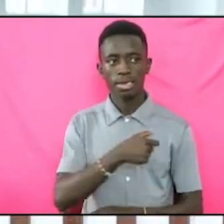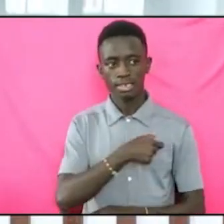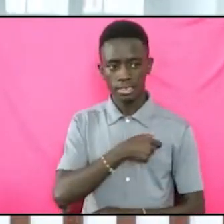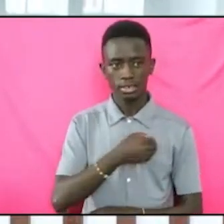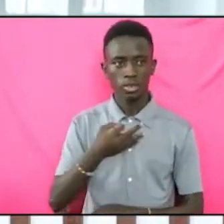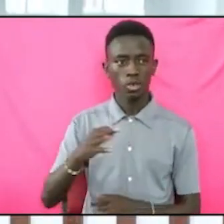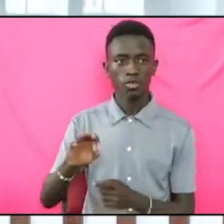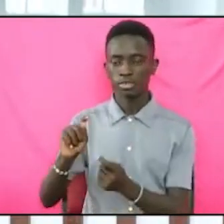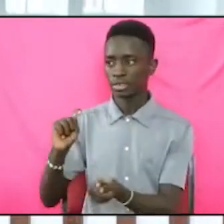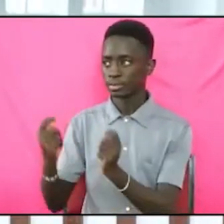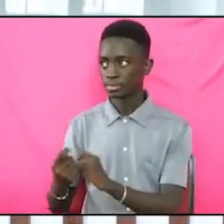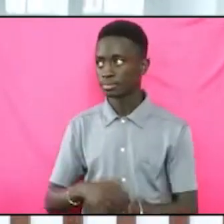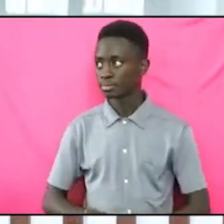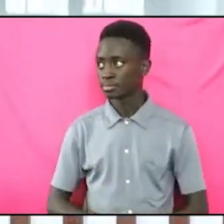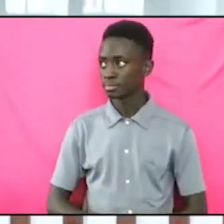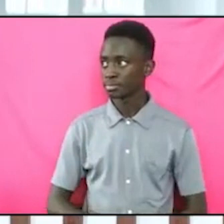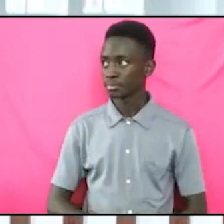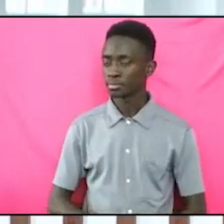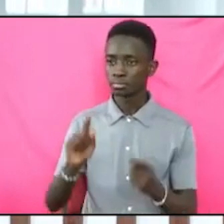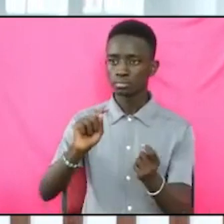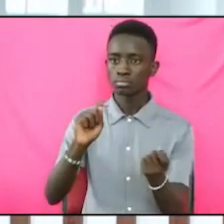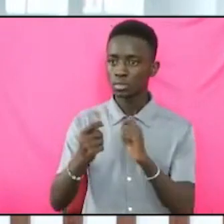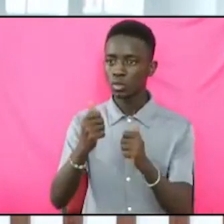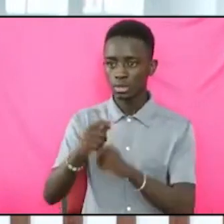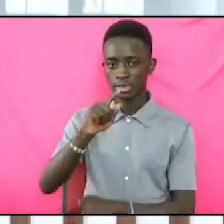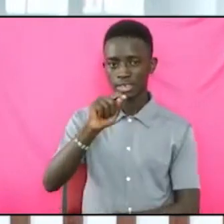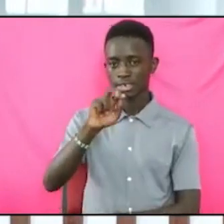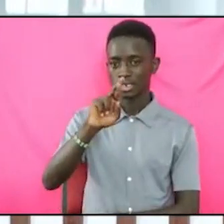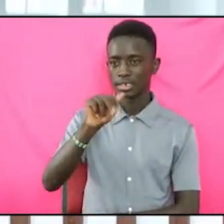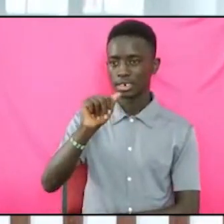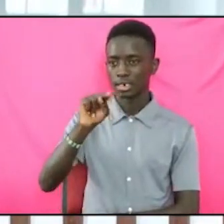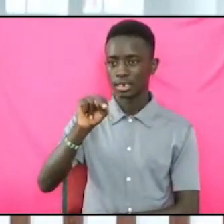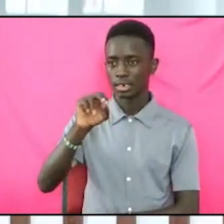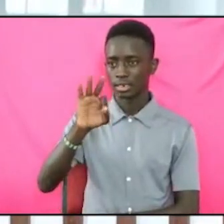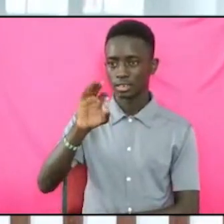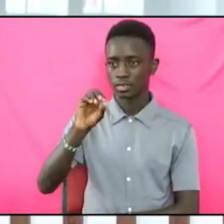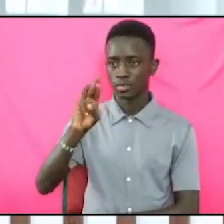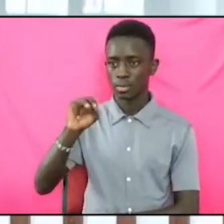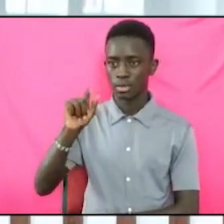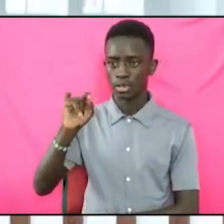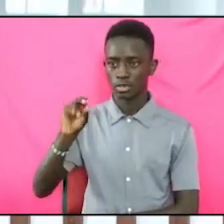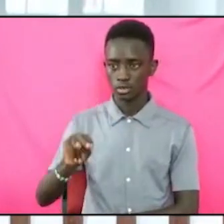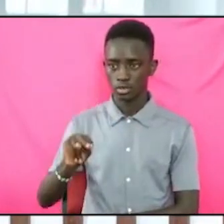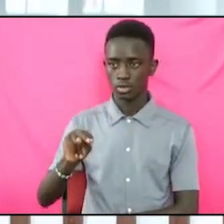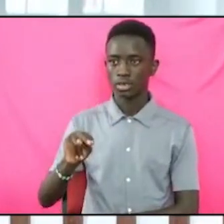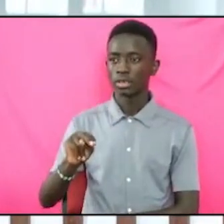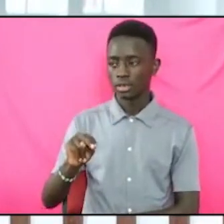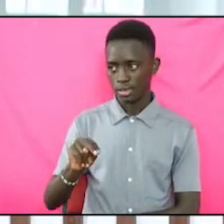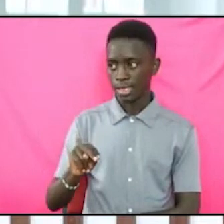Reverend Canon Sami Wainaina, the outgoing provost of SEK Cathedral down here,